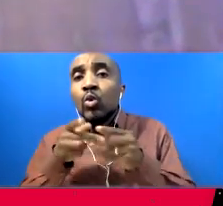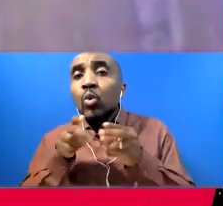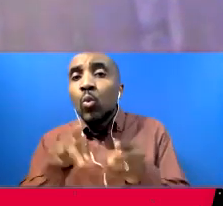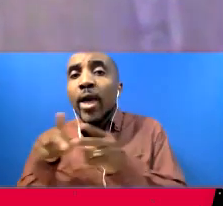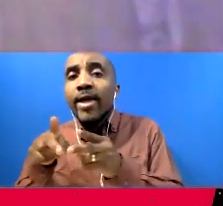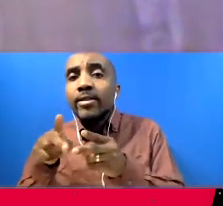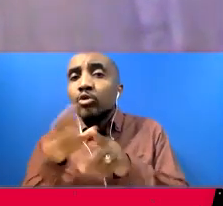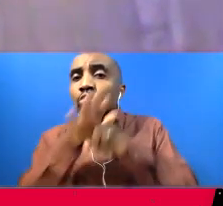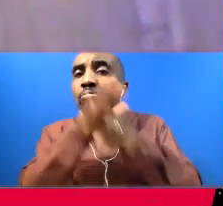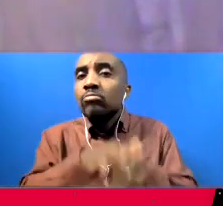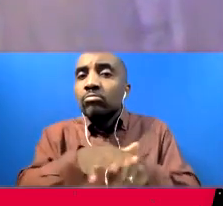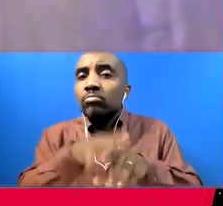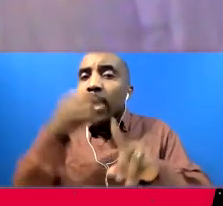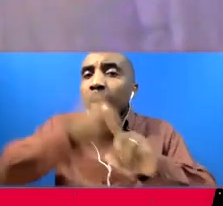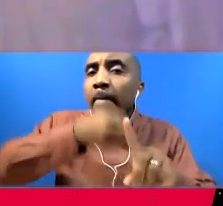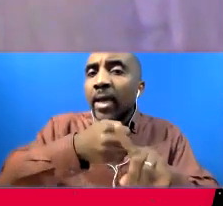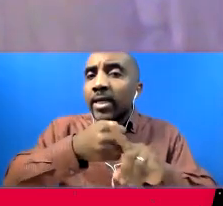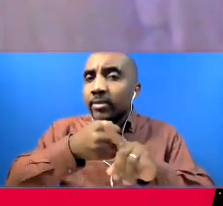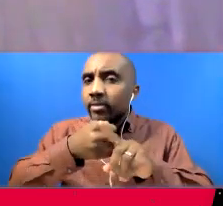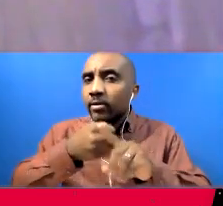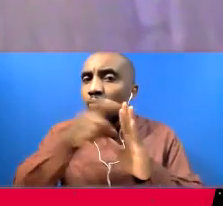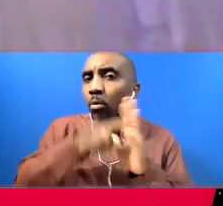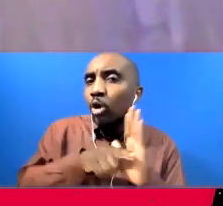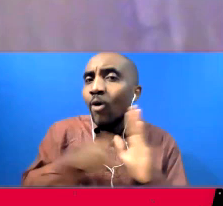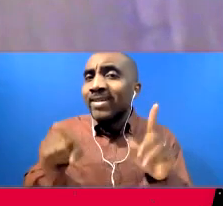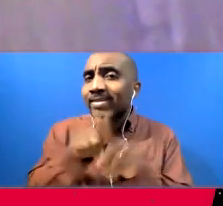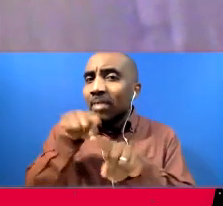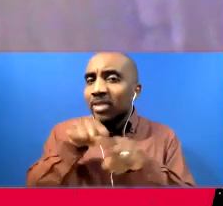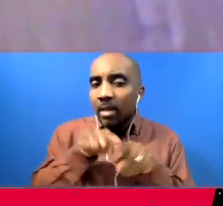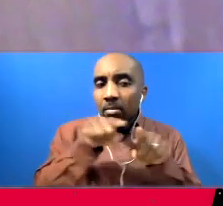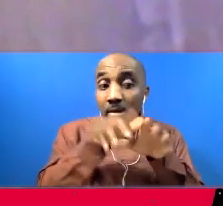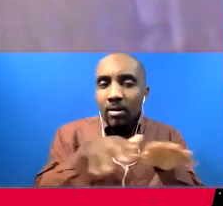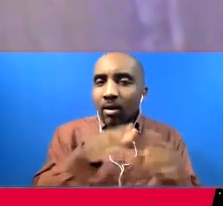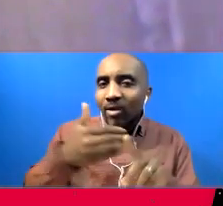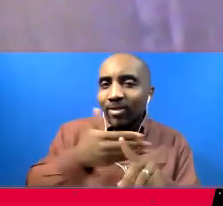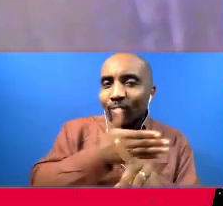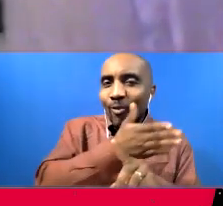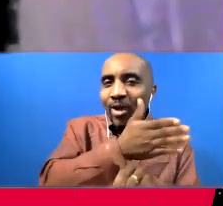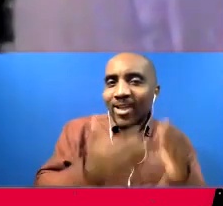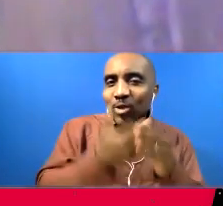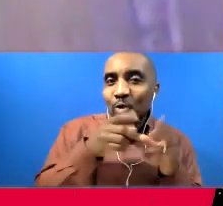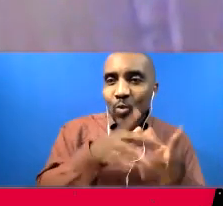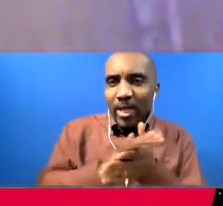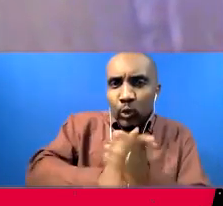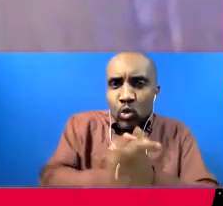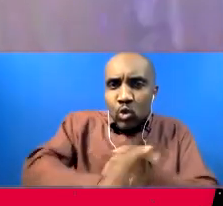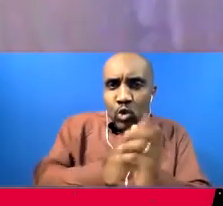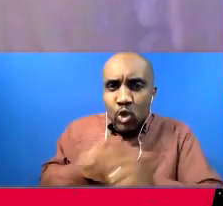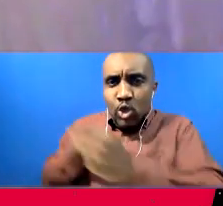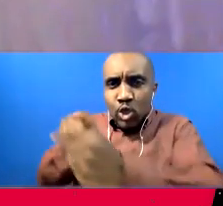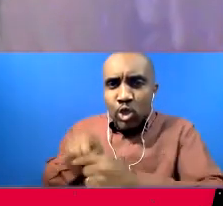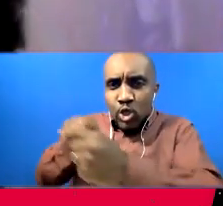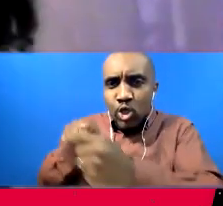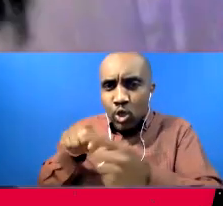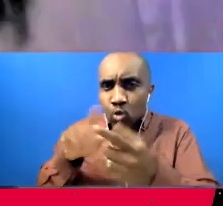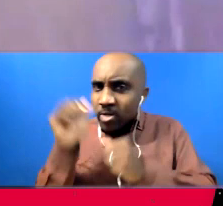and campaigns from below, those very same movements are inventively finding new ways to resist.